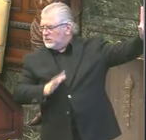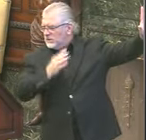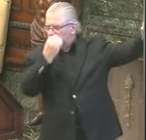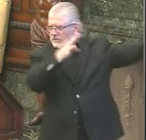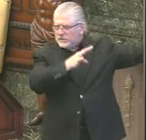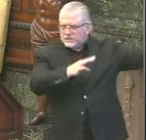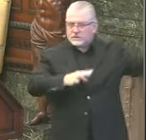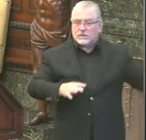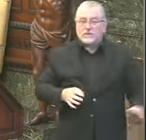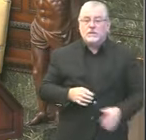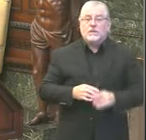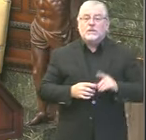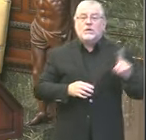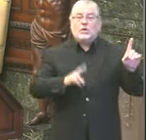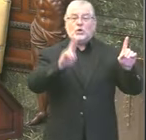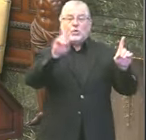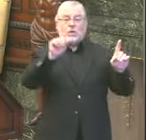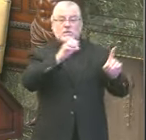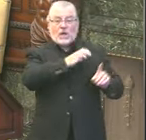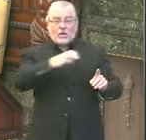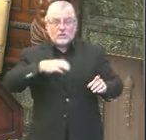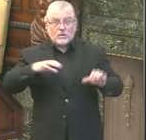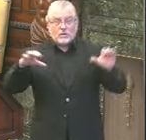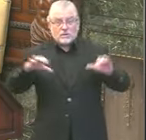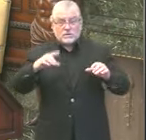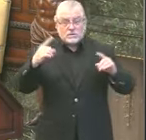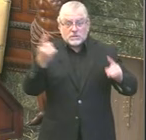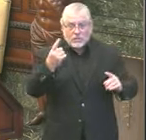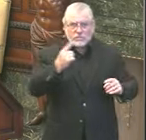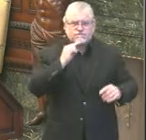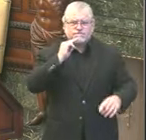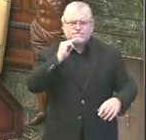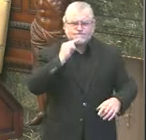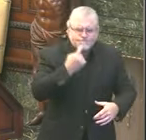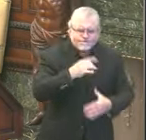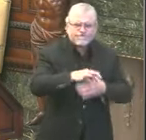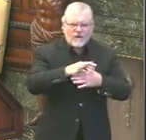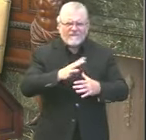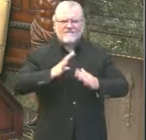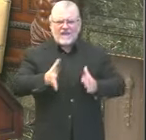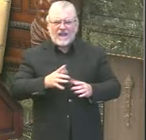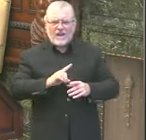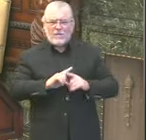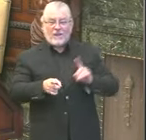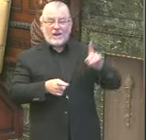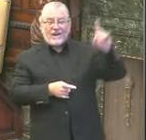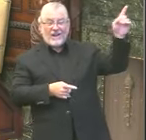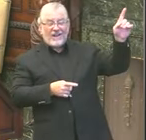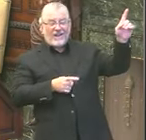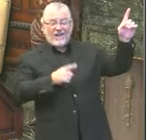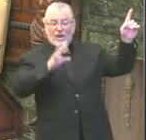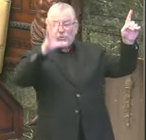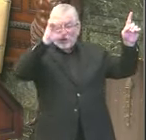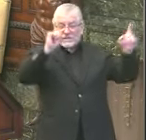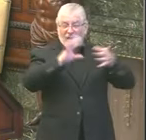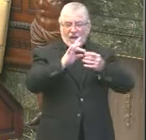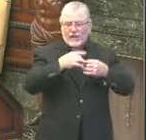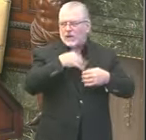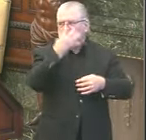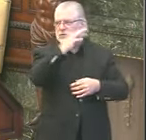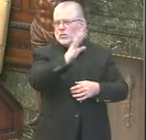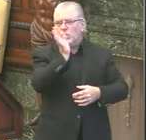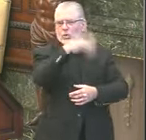substantive, certainly we would recommend that. But I really don't. I try not to comment on the president. And given